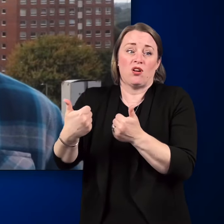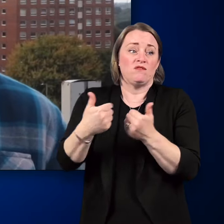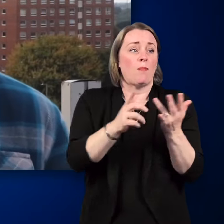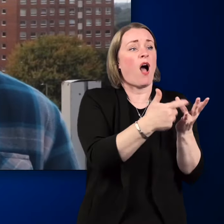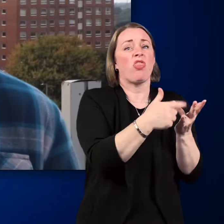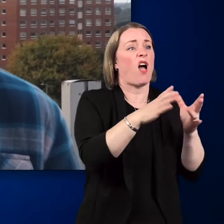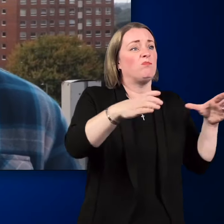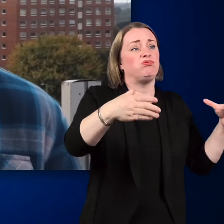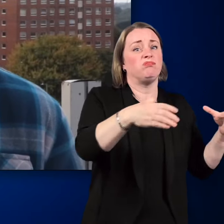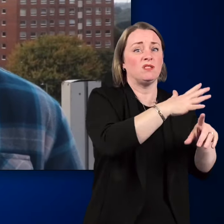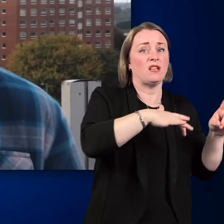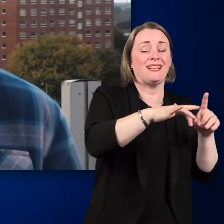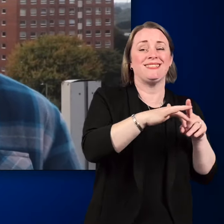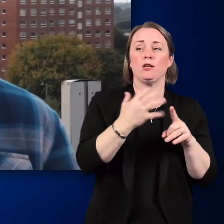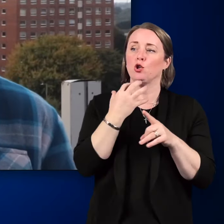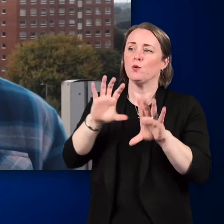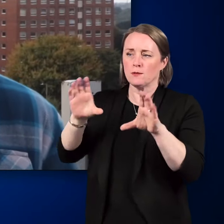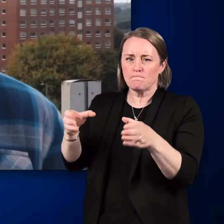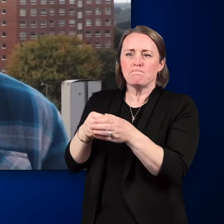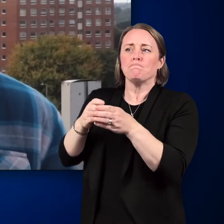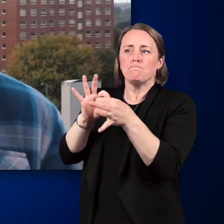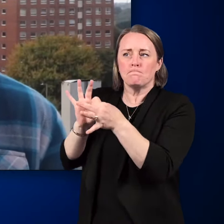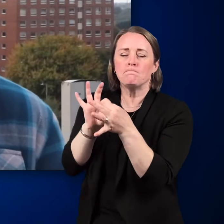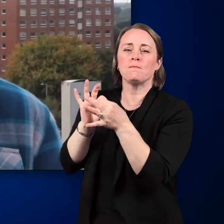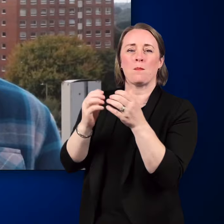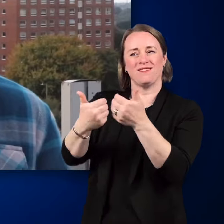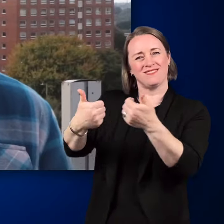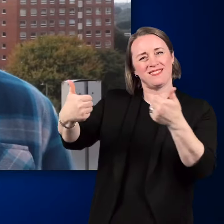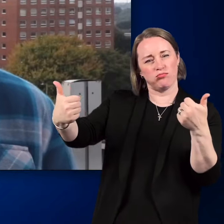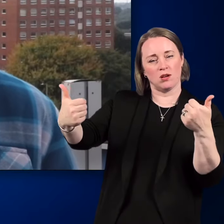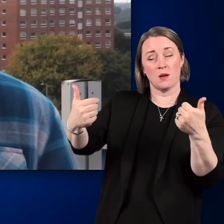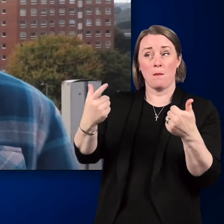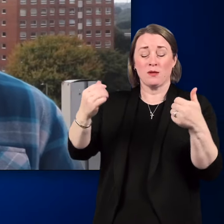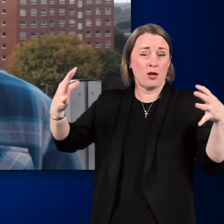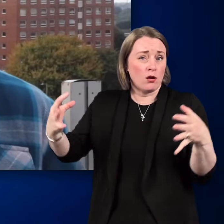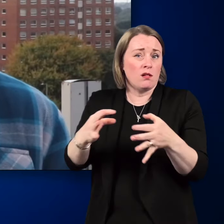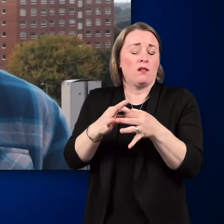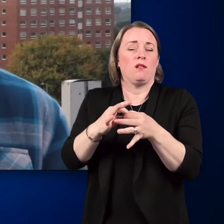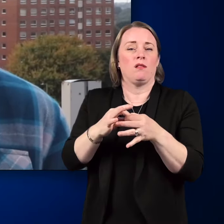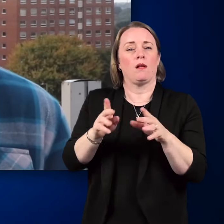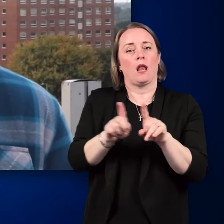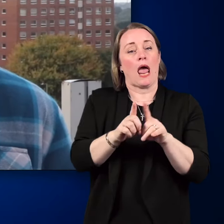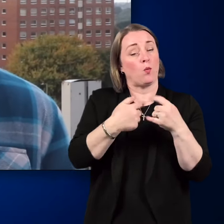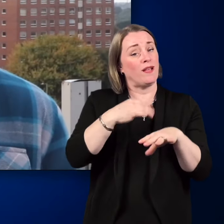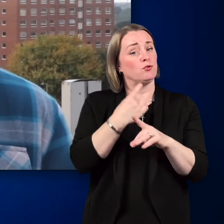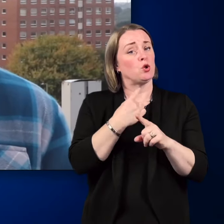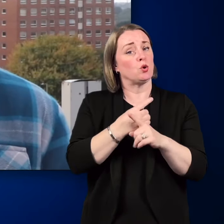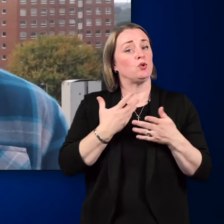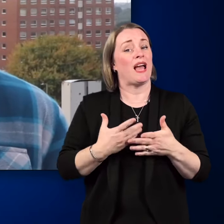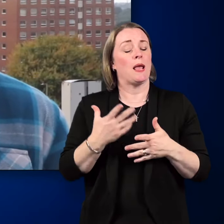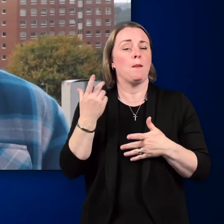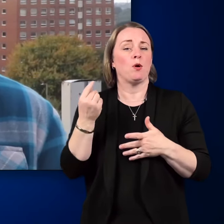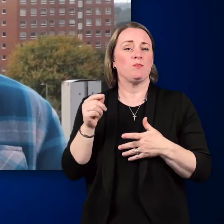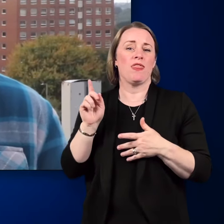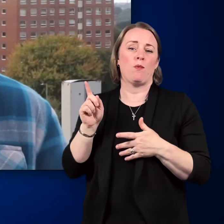from society and unengaged. In the language we've been using today, it may be that they